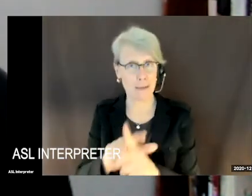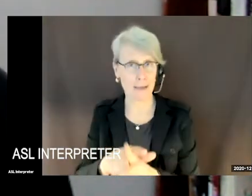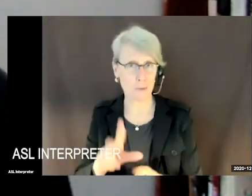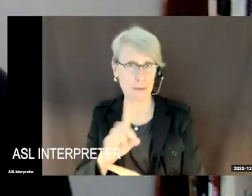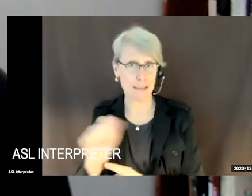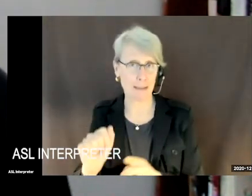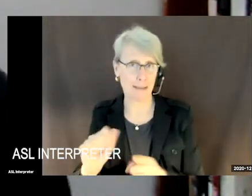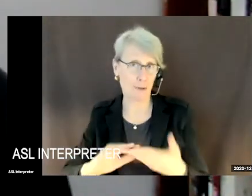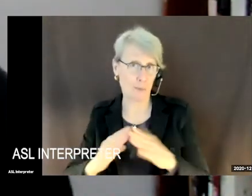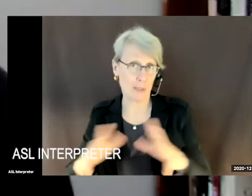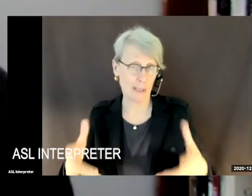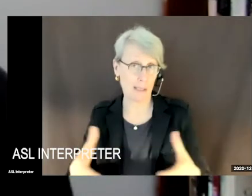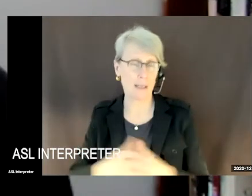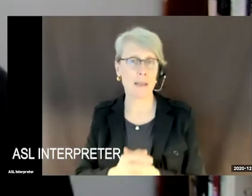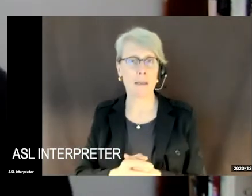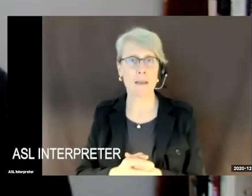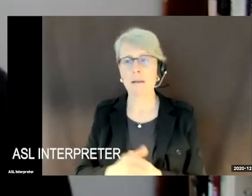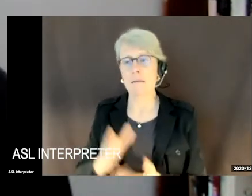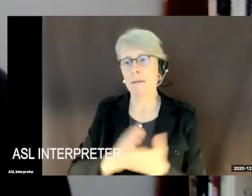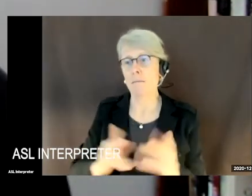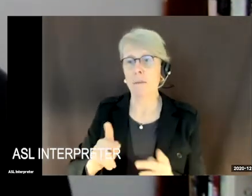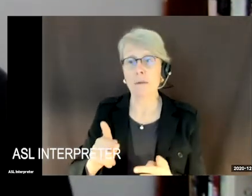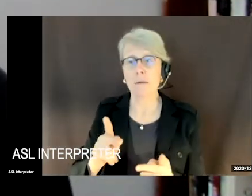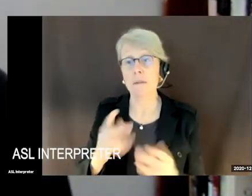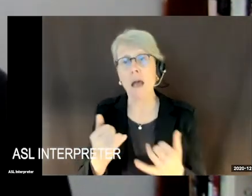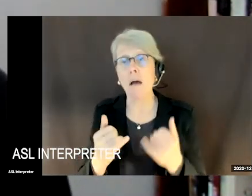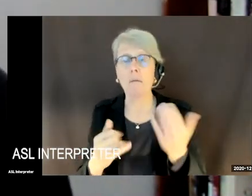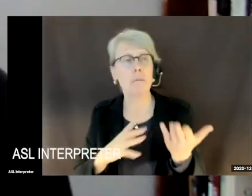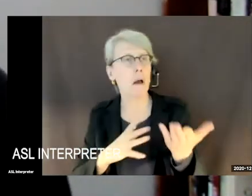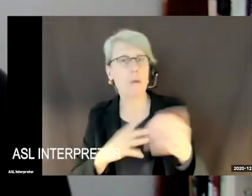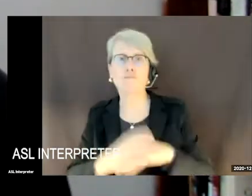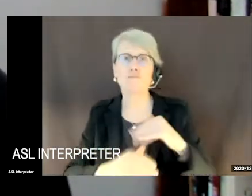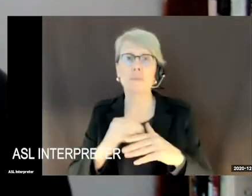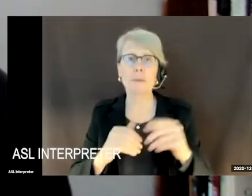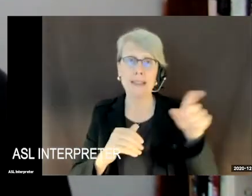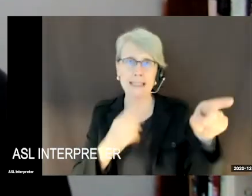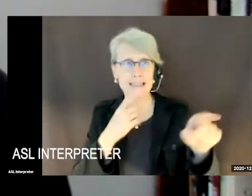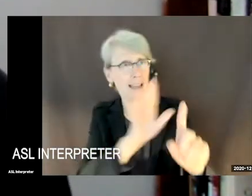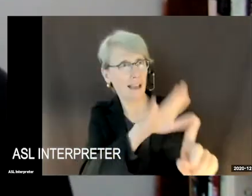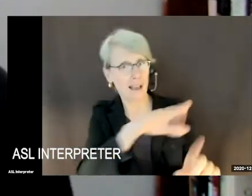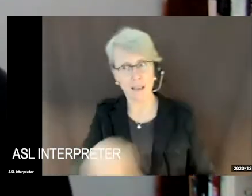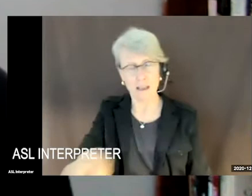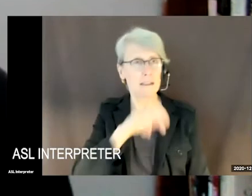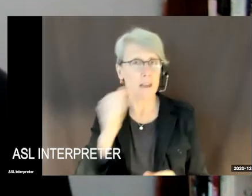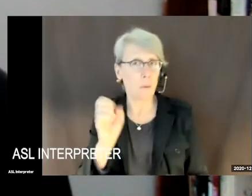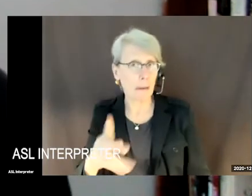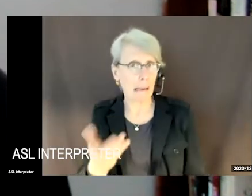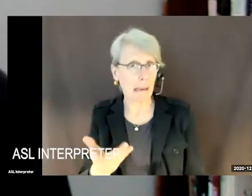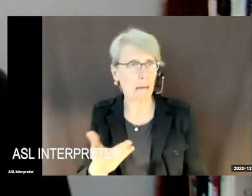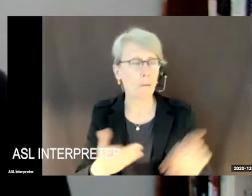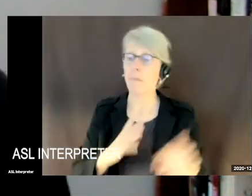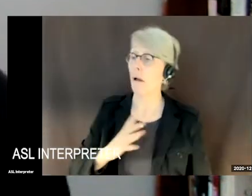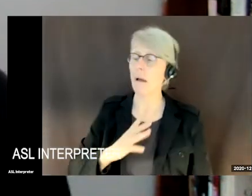well, is how to help the people who are doing fine out of the current system realize that it's not all okay. I did one project like